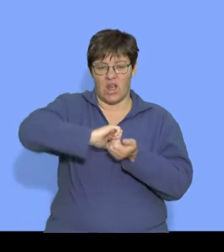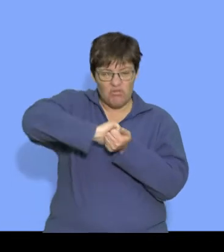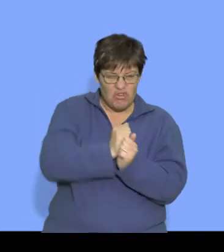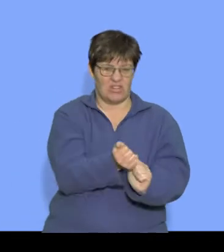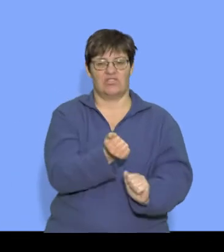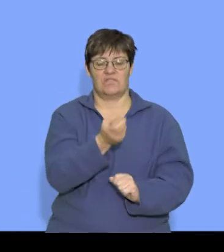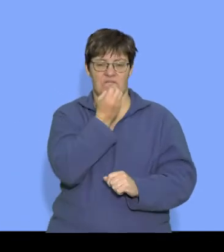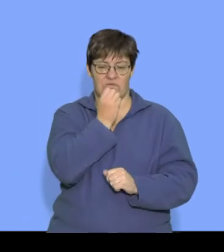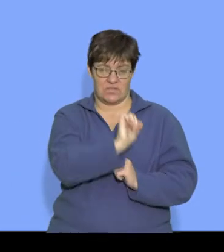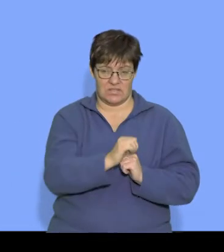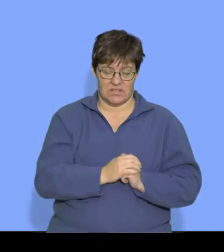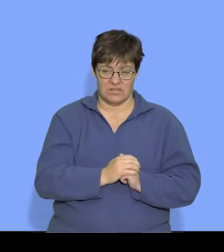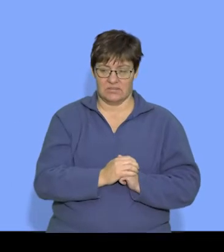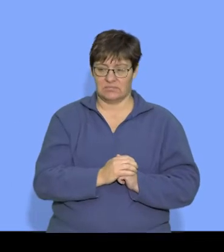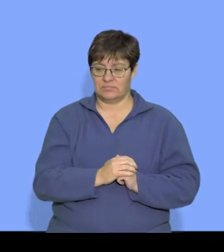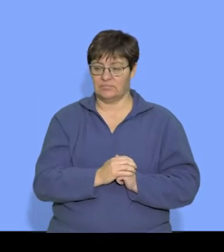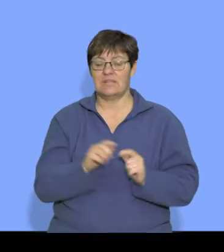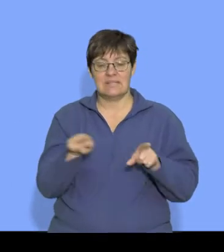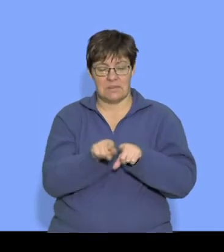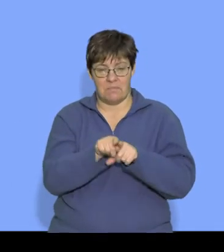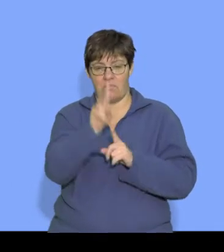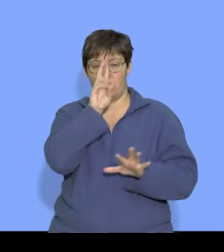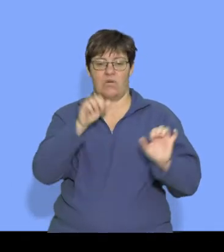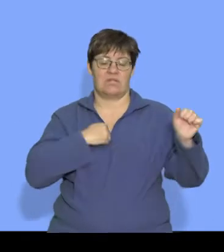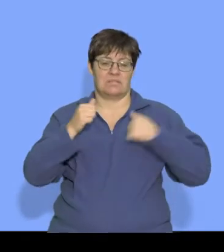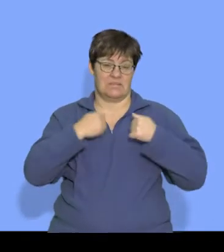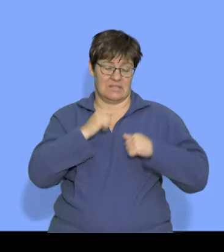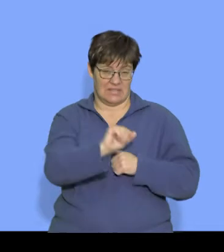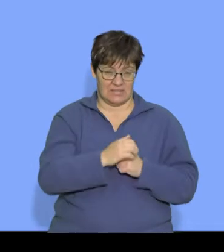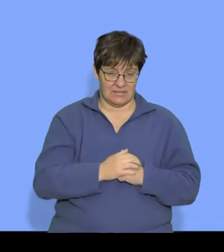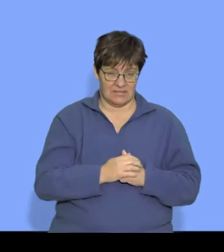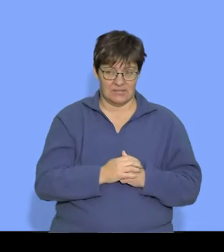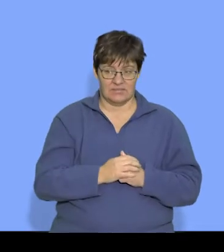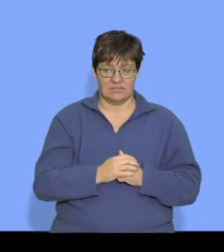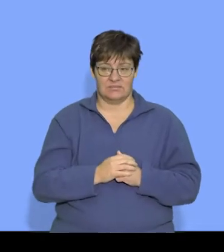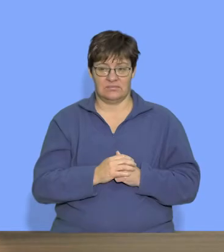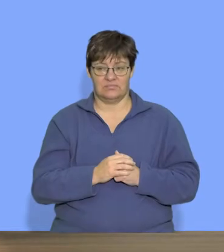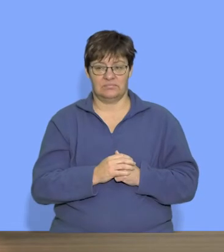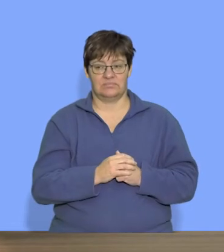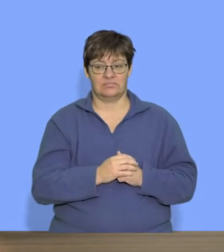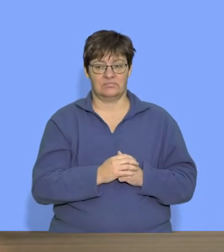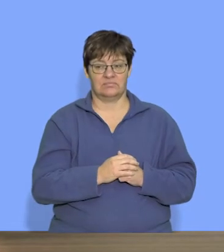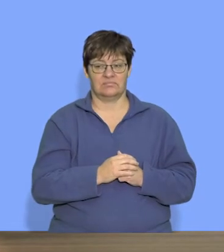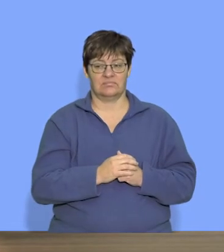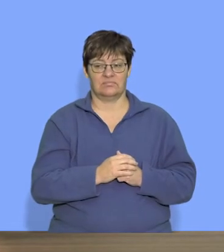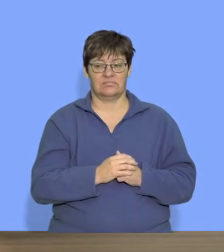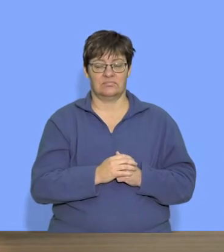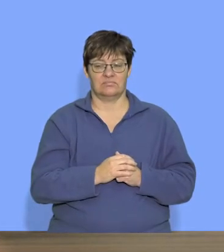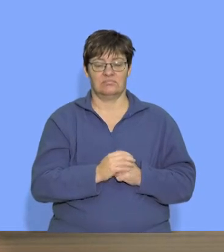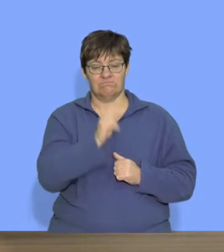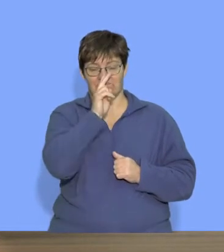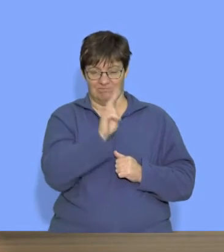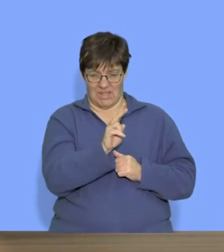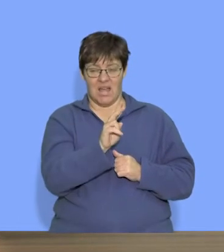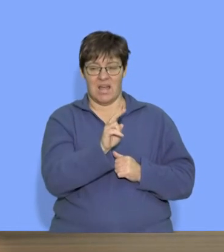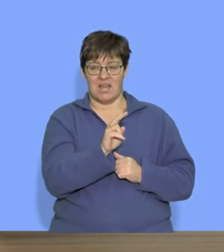crushing their food. And if you look at that in the larger predators, you can see